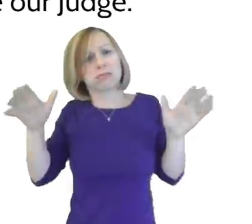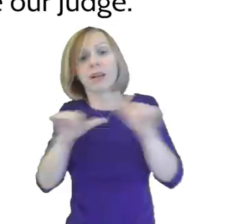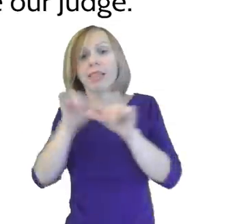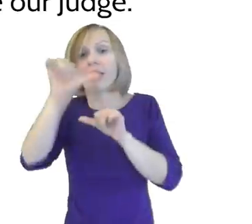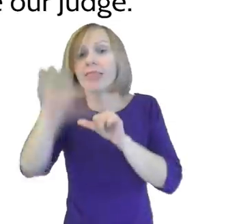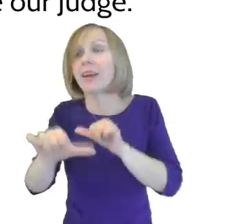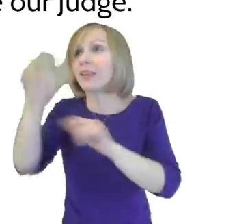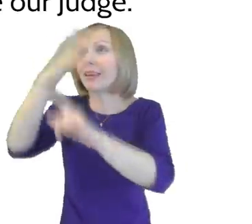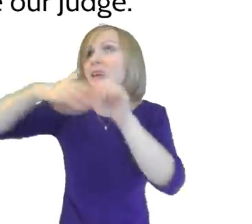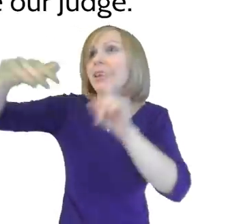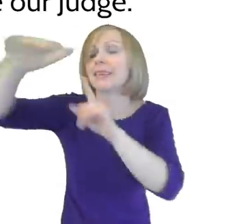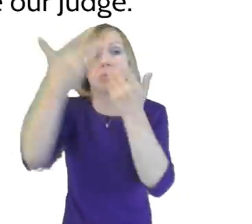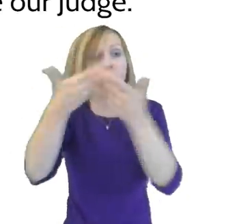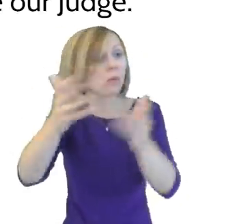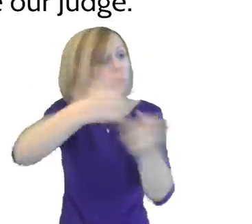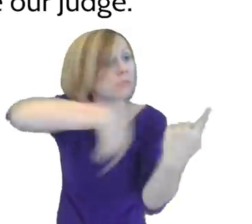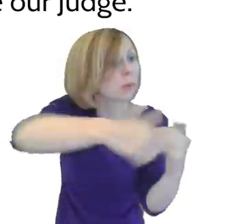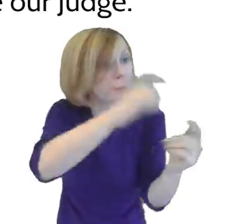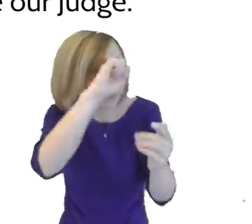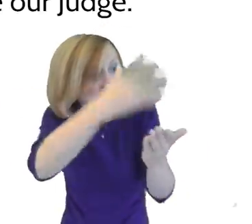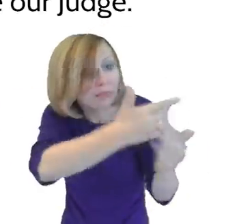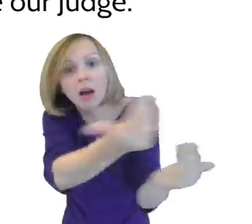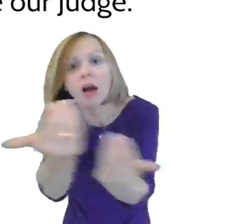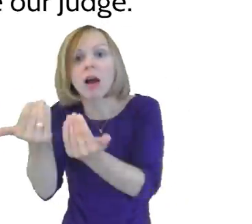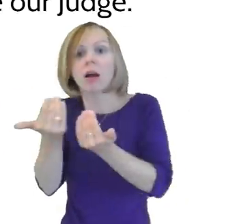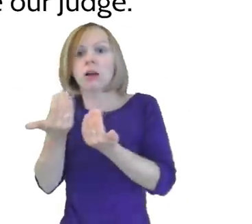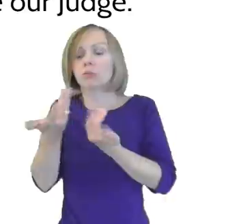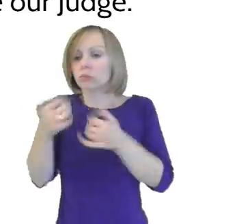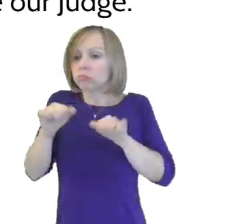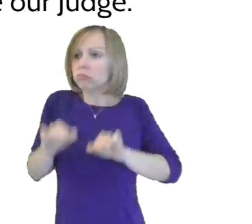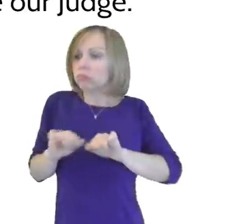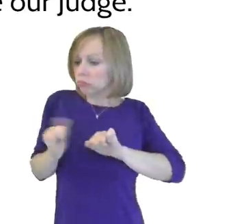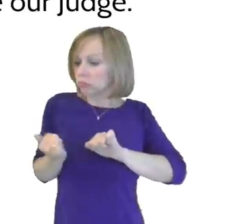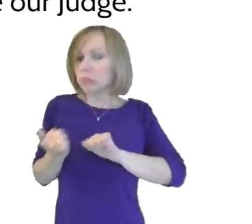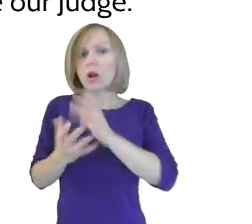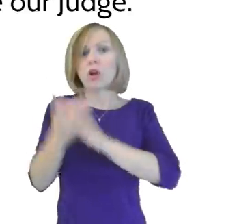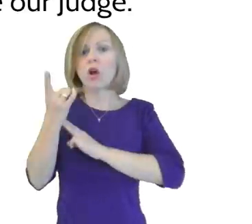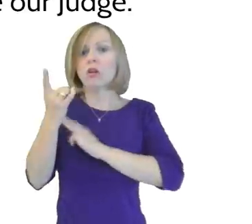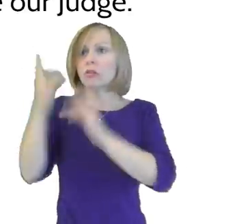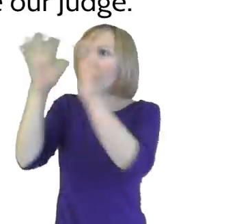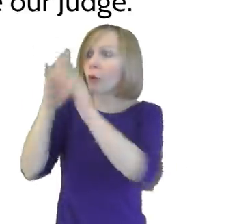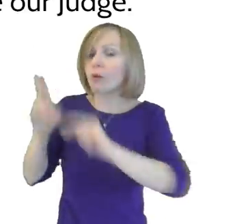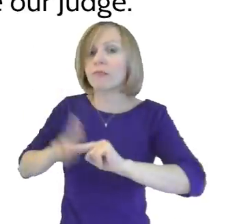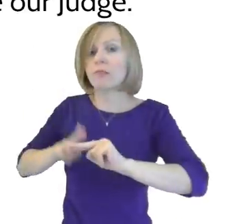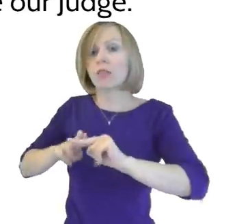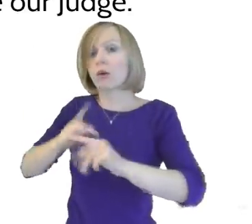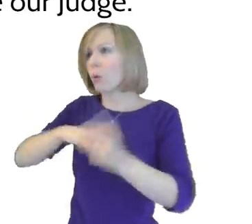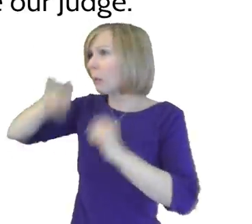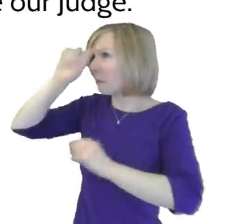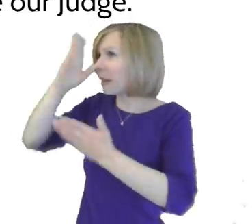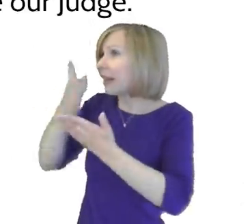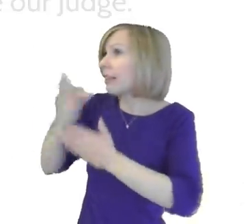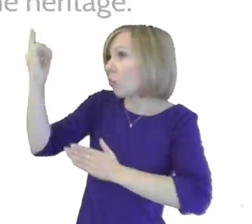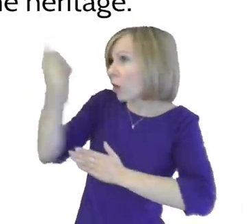all believers. Thou sittest at the right hand of God, in the glory of the Father. We believe that thou shalt come to be